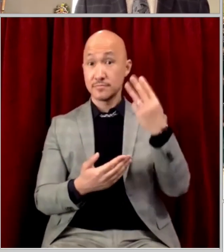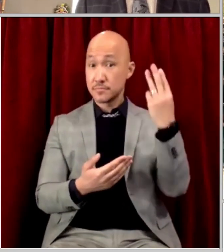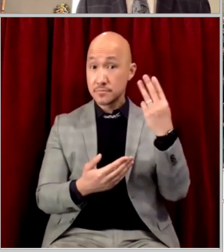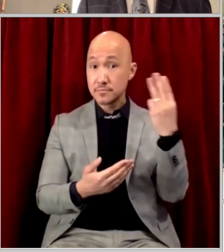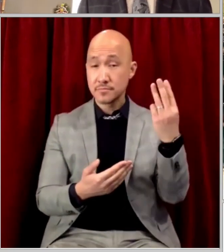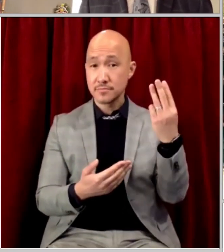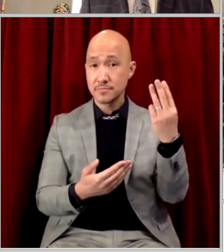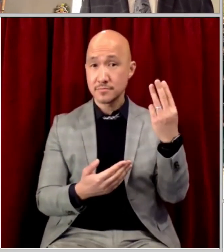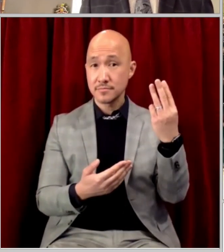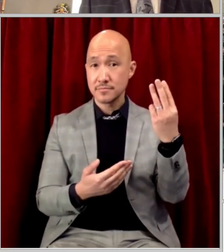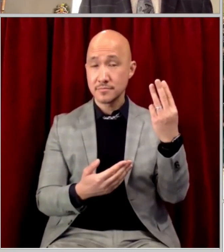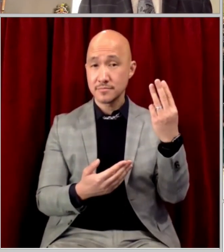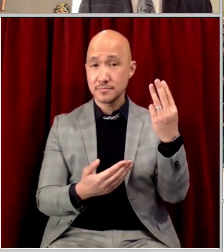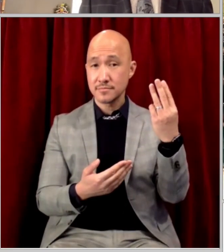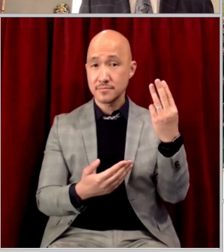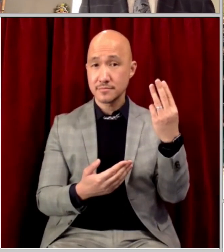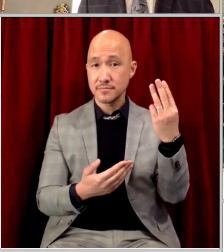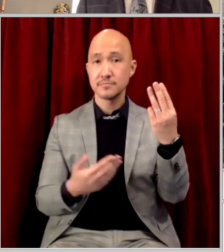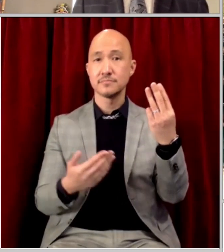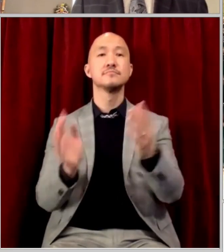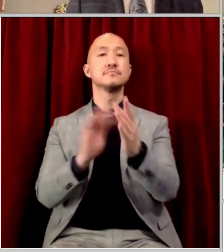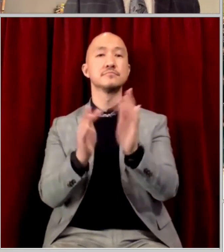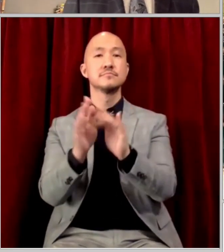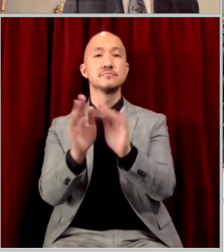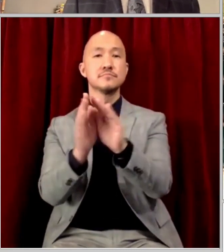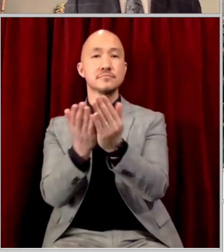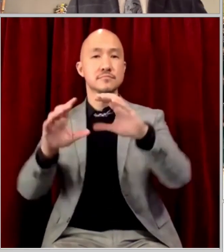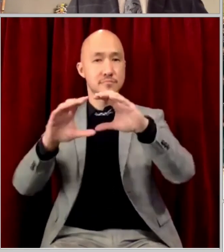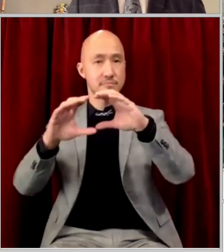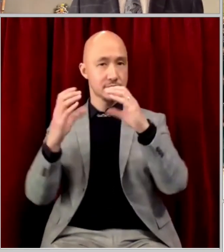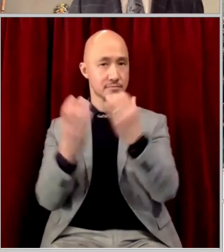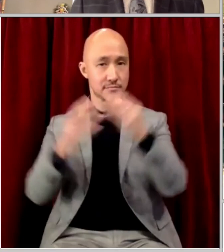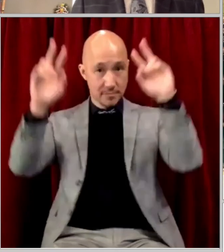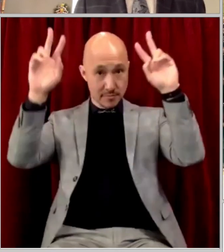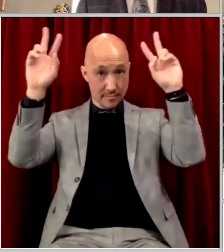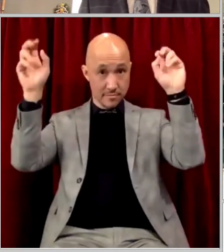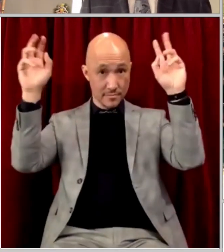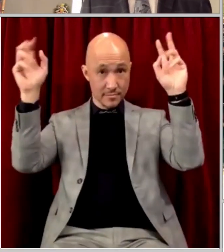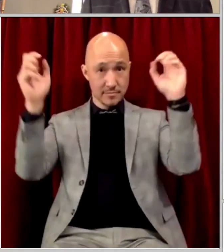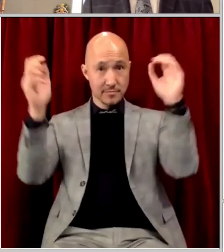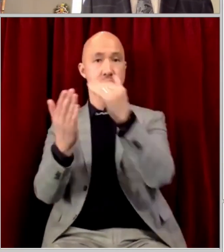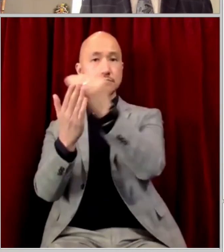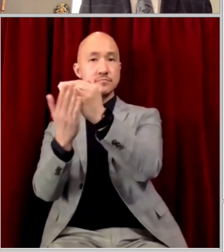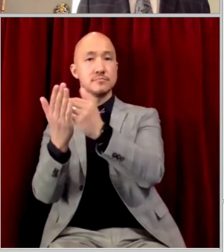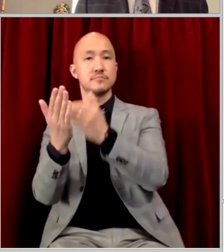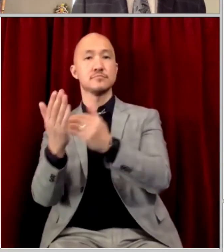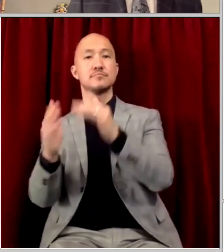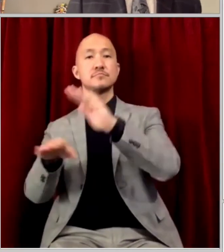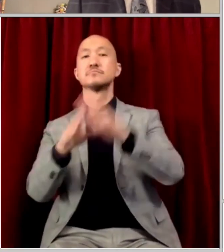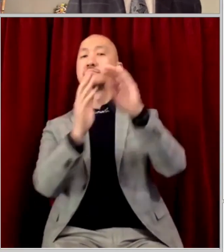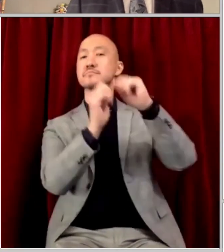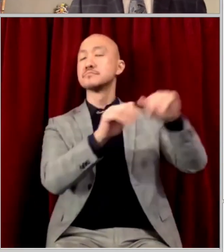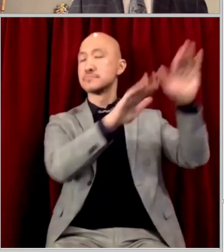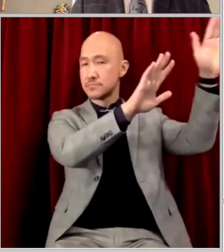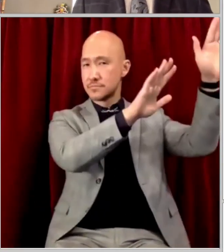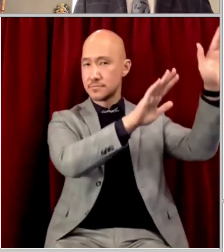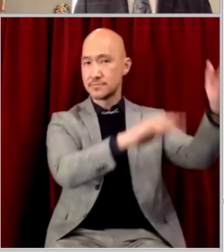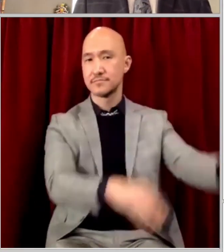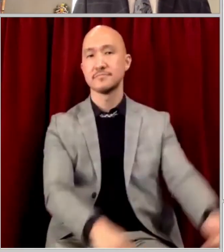the 2nd. It'll be about the Sermon on the Mount and fulfillment of the law on Zoom and Wednesday night Bible